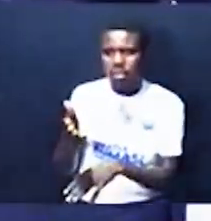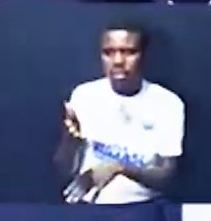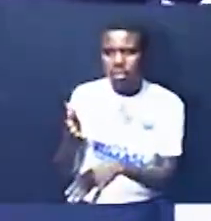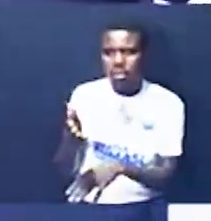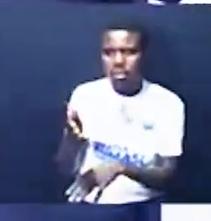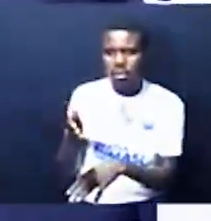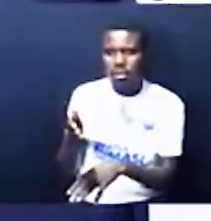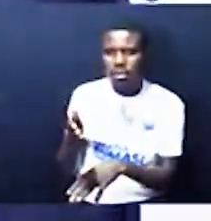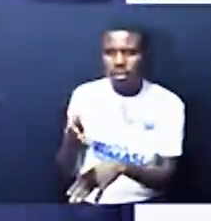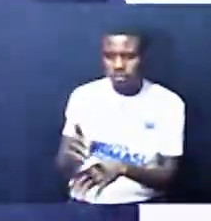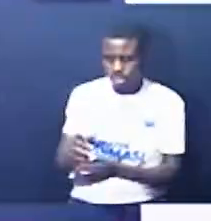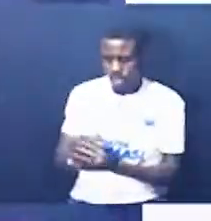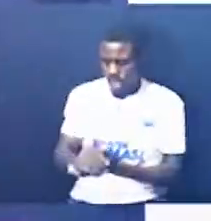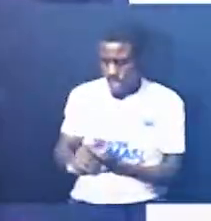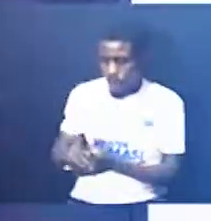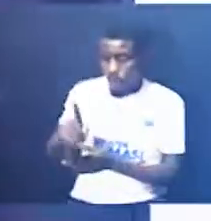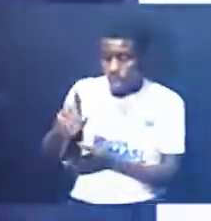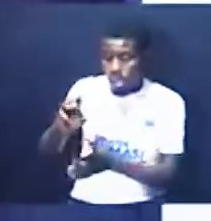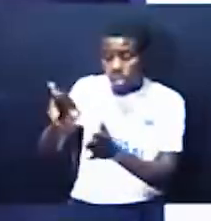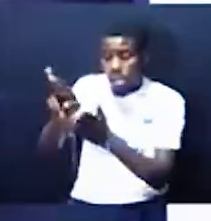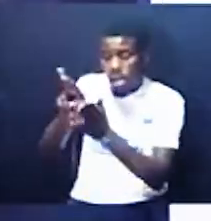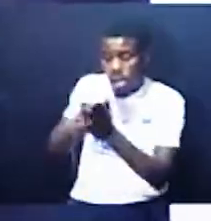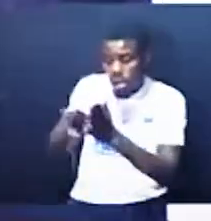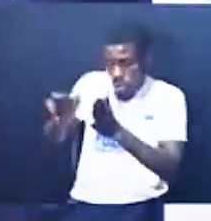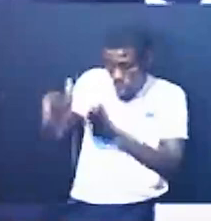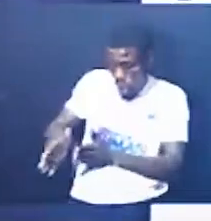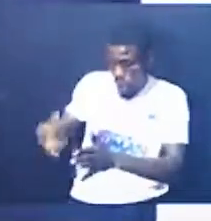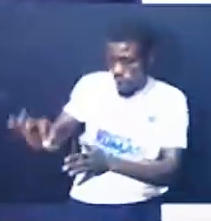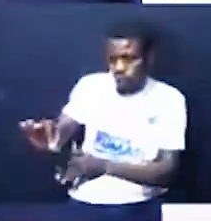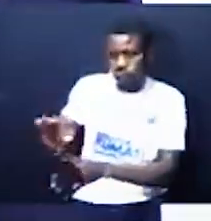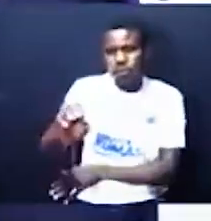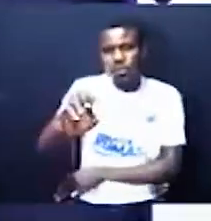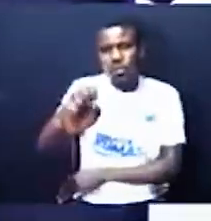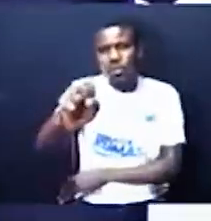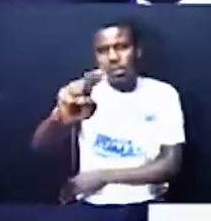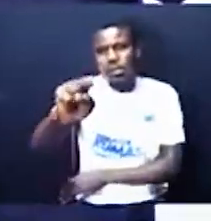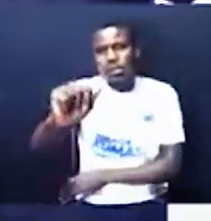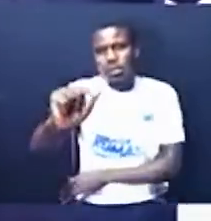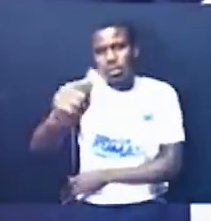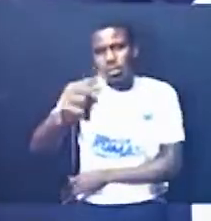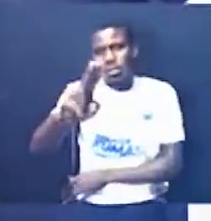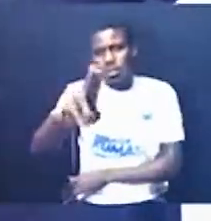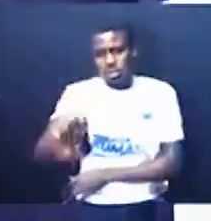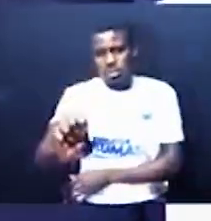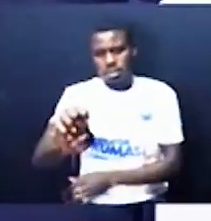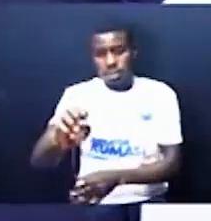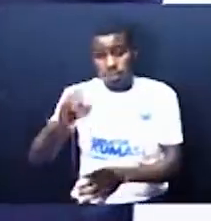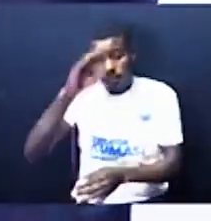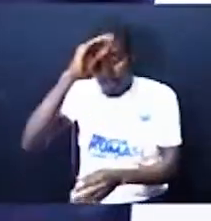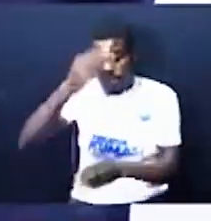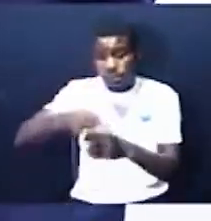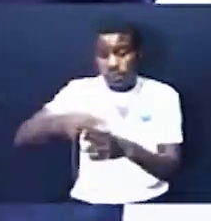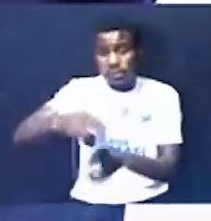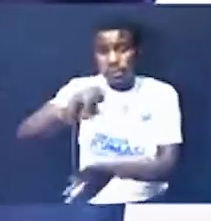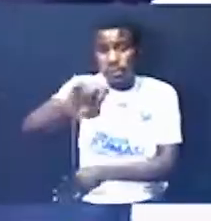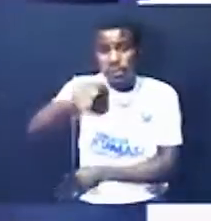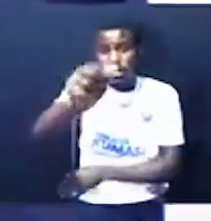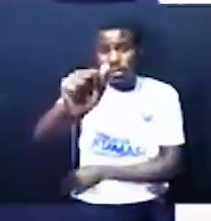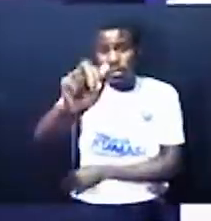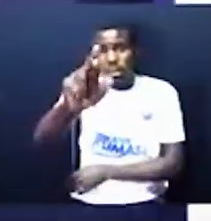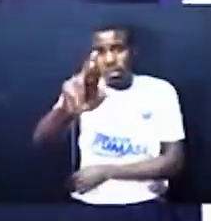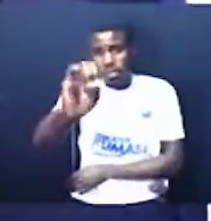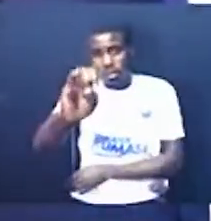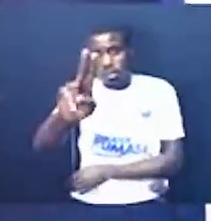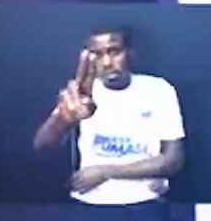Now, one of the rulers of the synagogue. His name was Jairus.